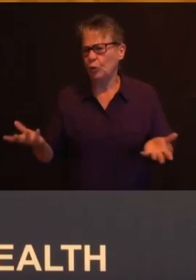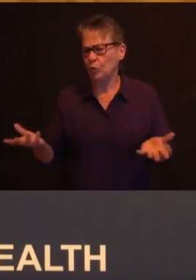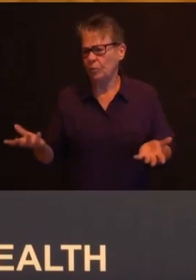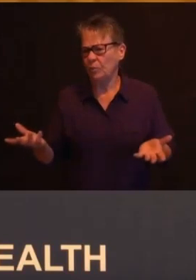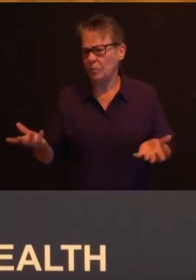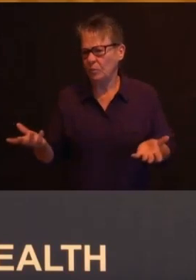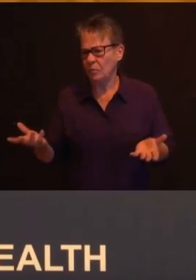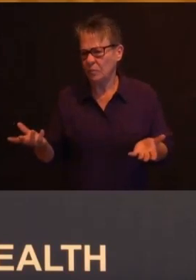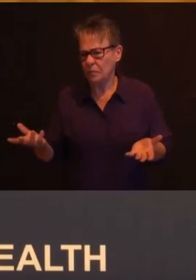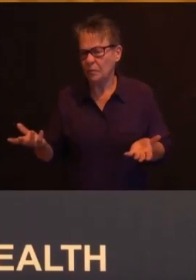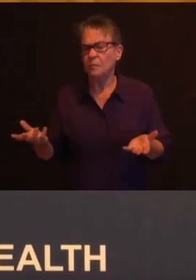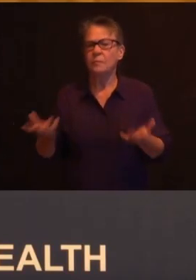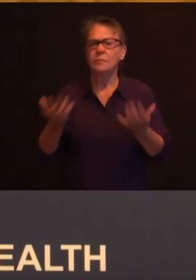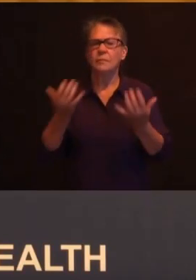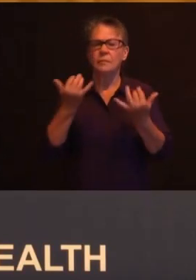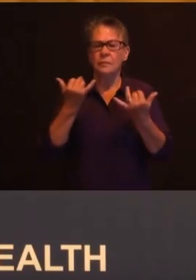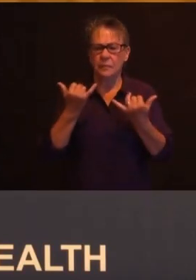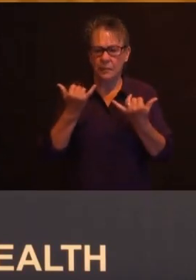ask Judy or Tina